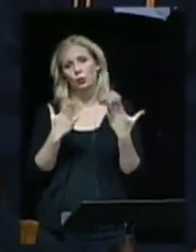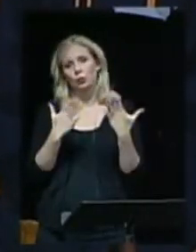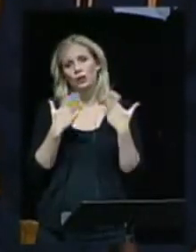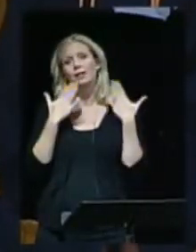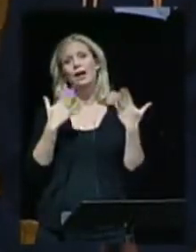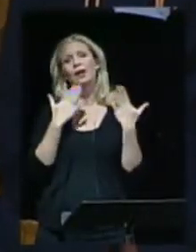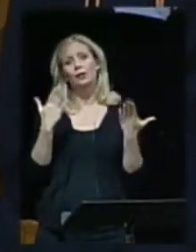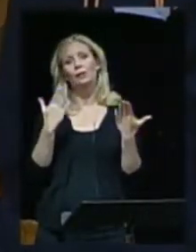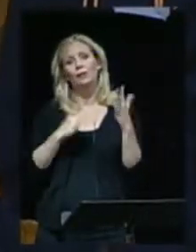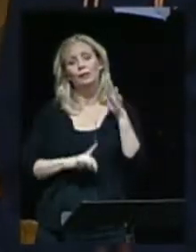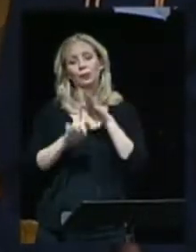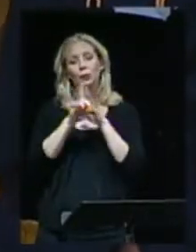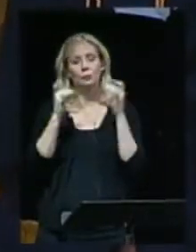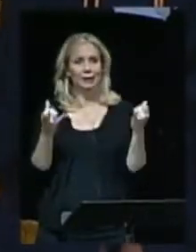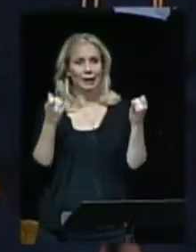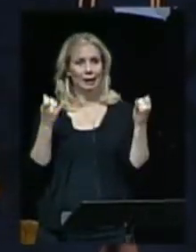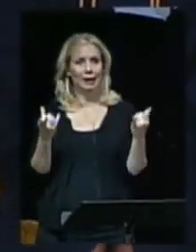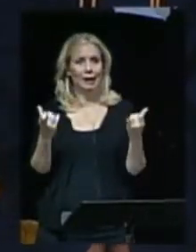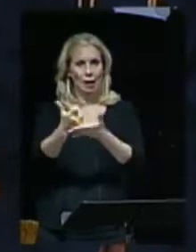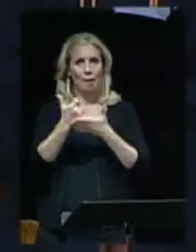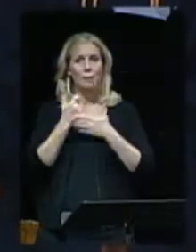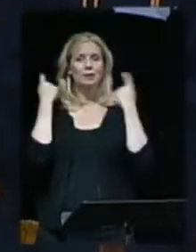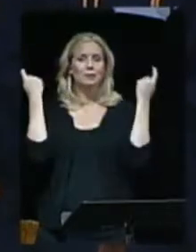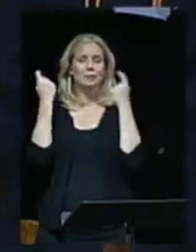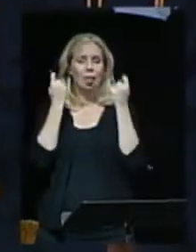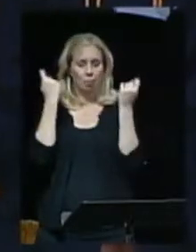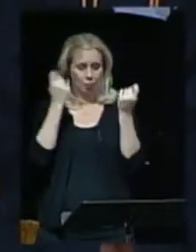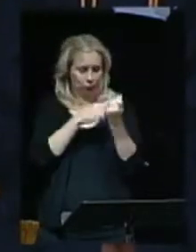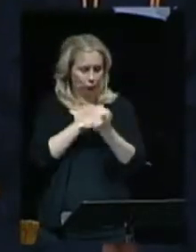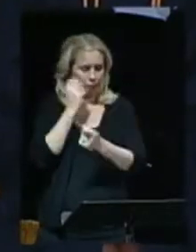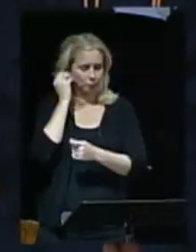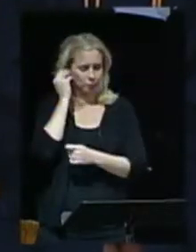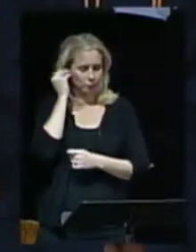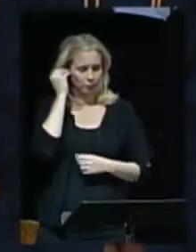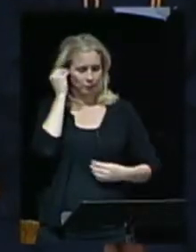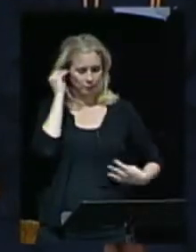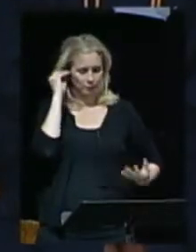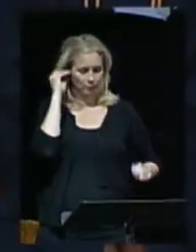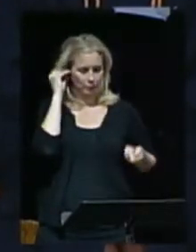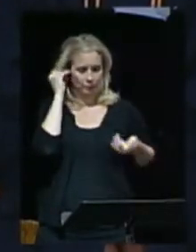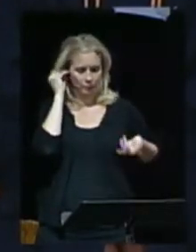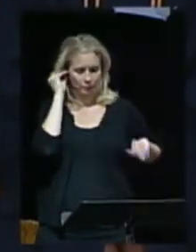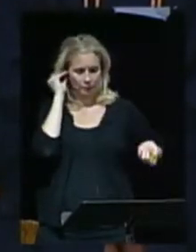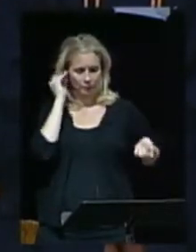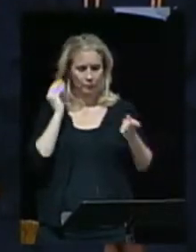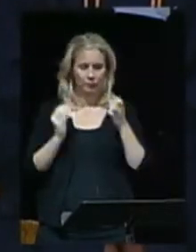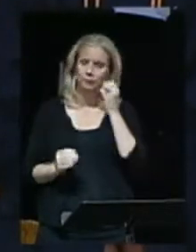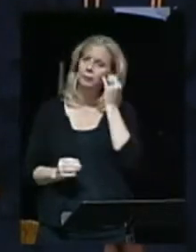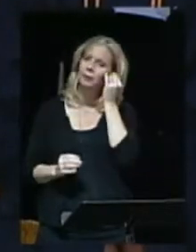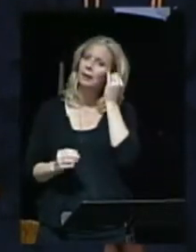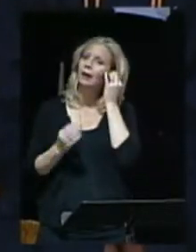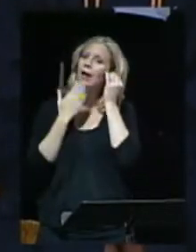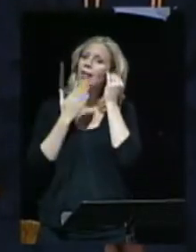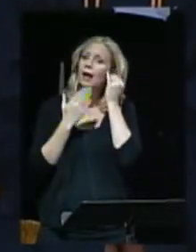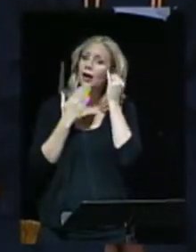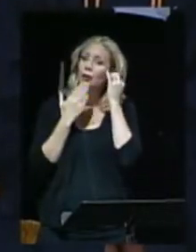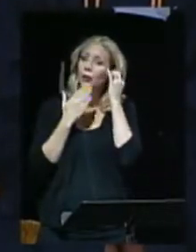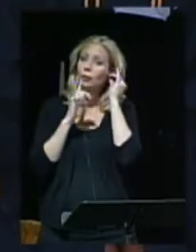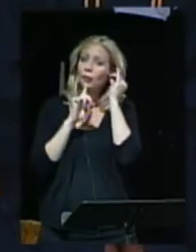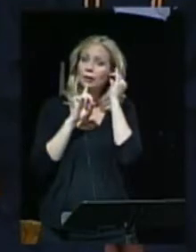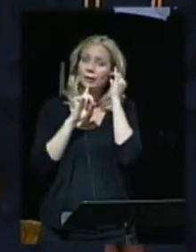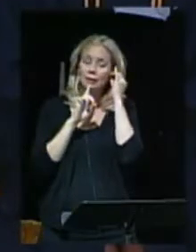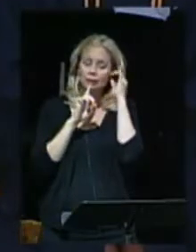being here today to help us celebrate our accomplishments. Thank you for your dedication to the senior class and for